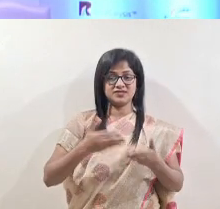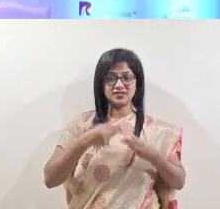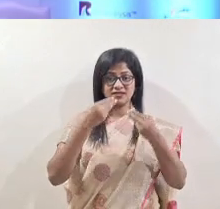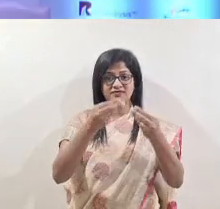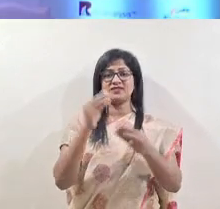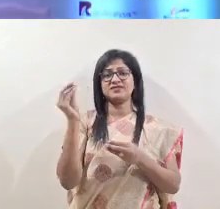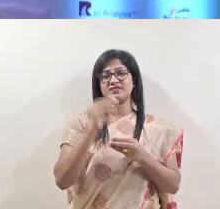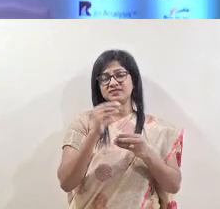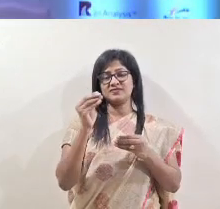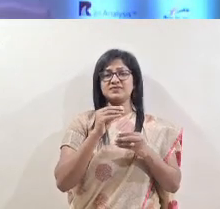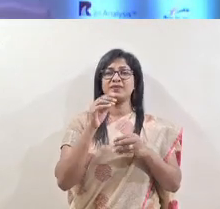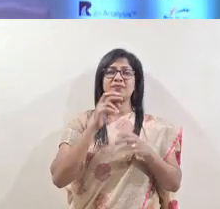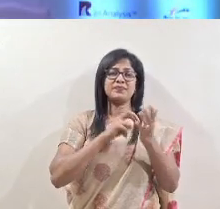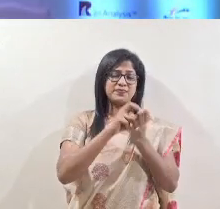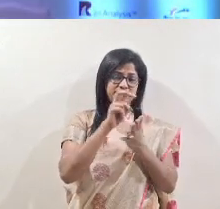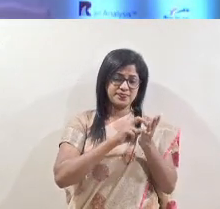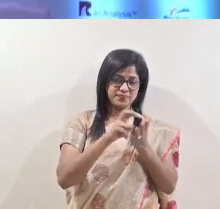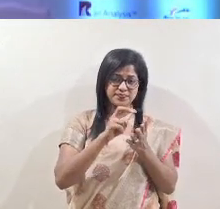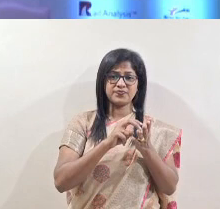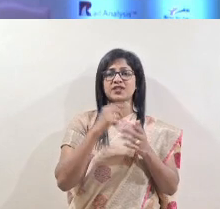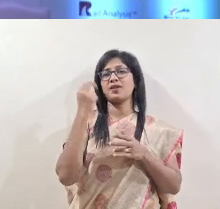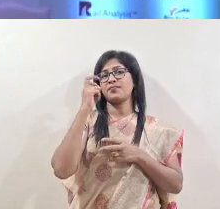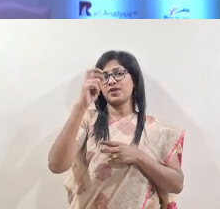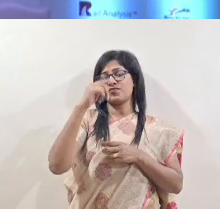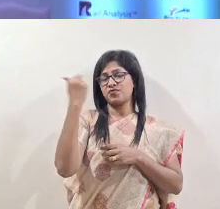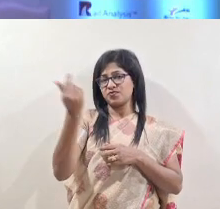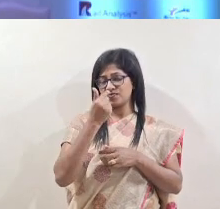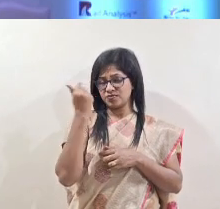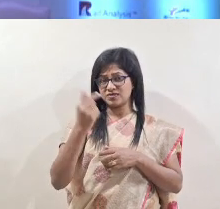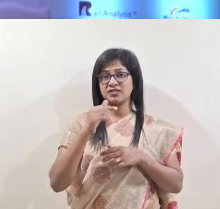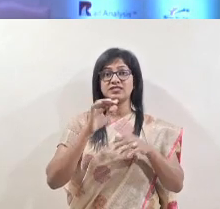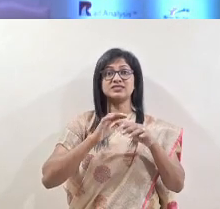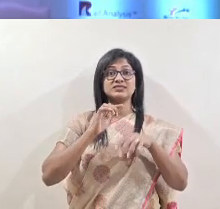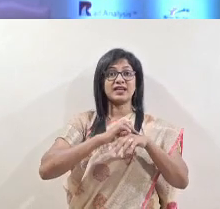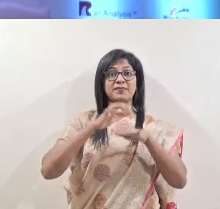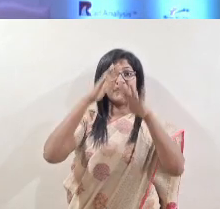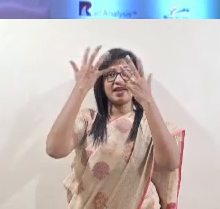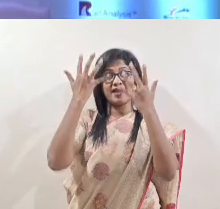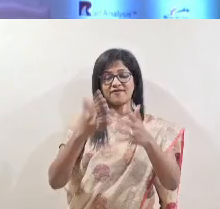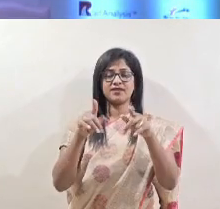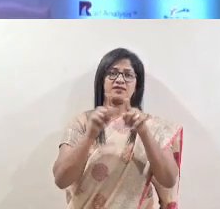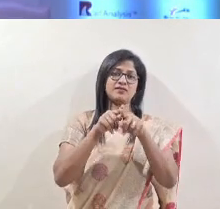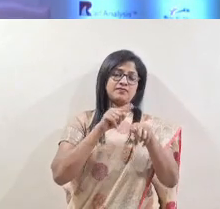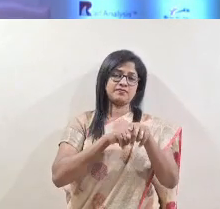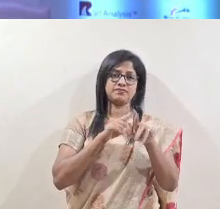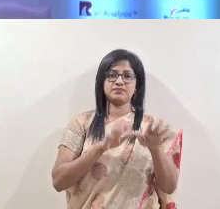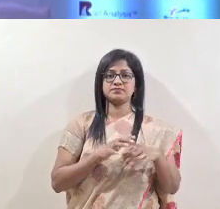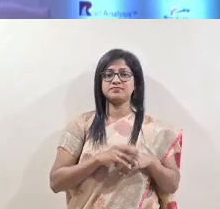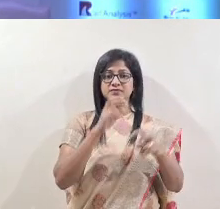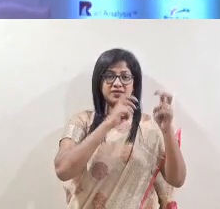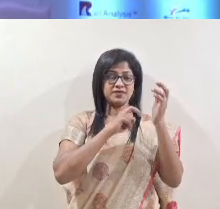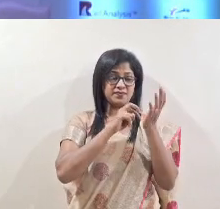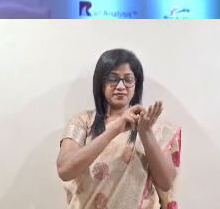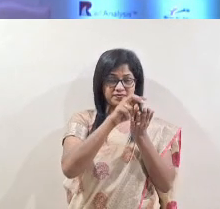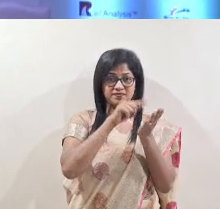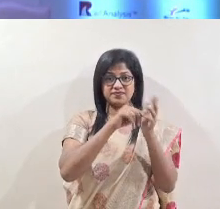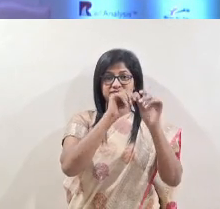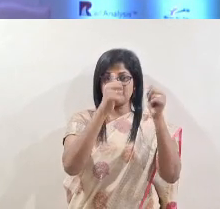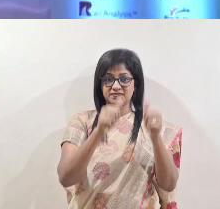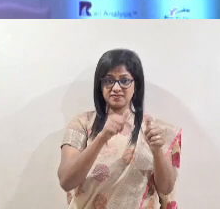in pedestrian metro users during peak hours. So pedestrian dynamics can help us